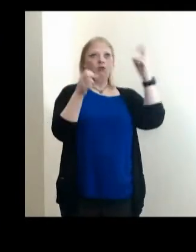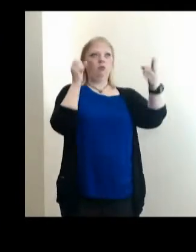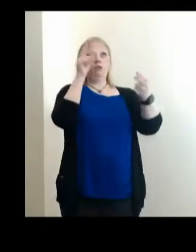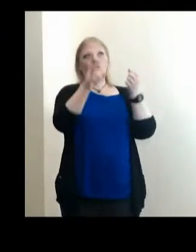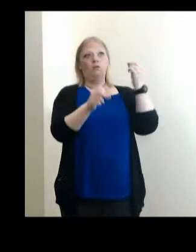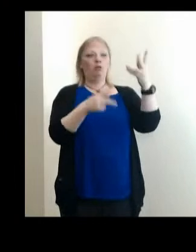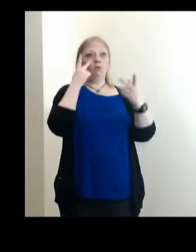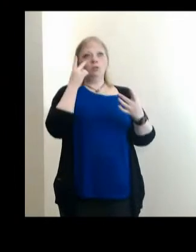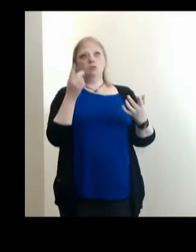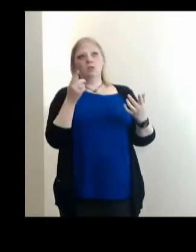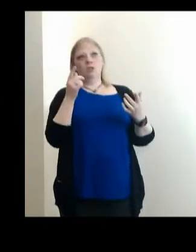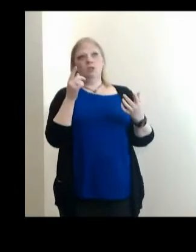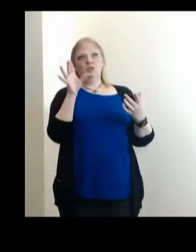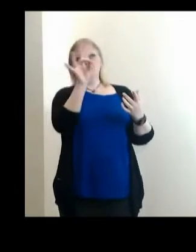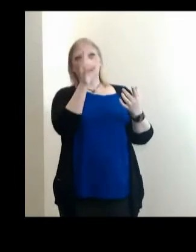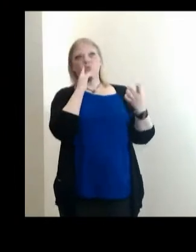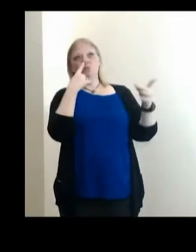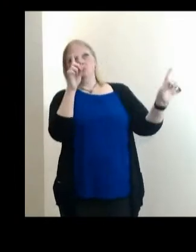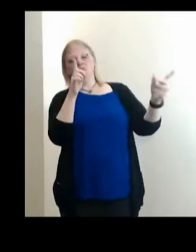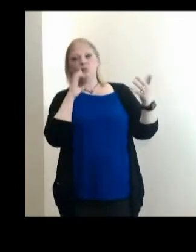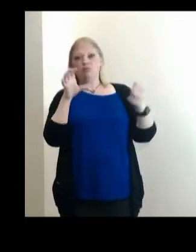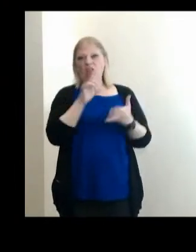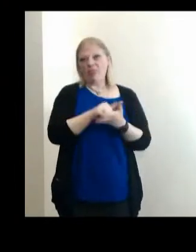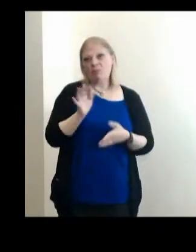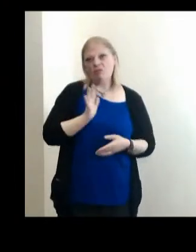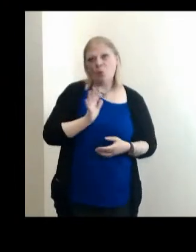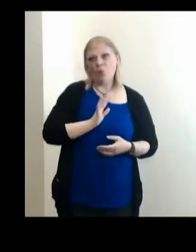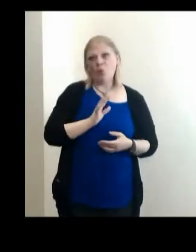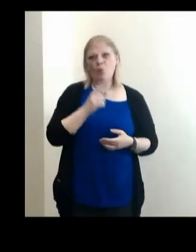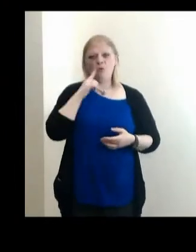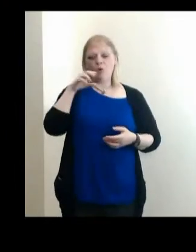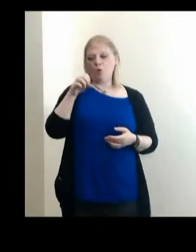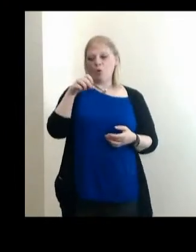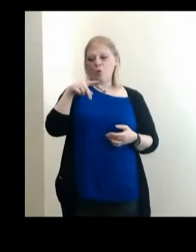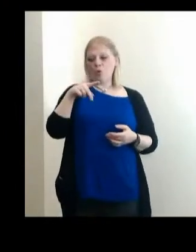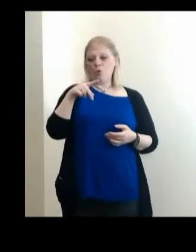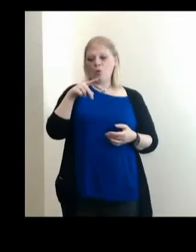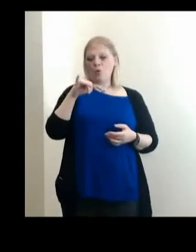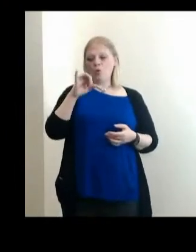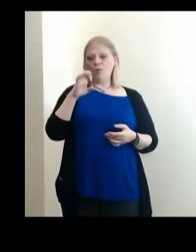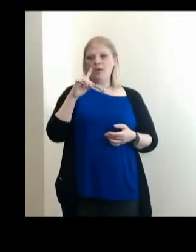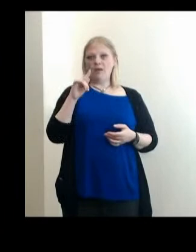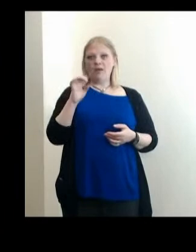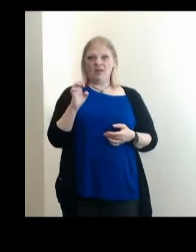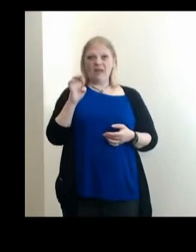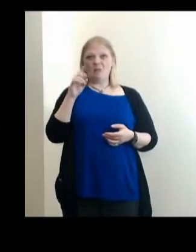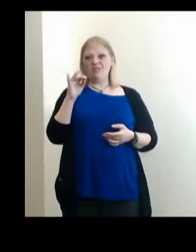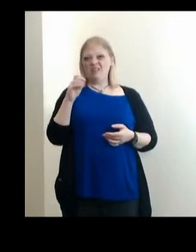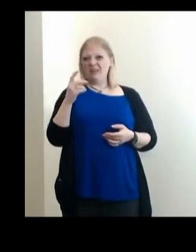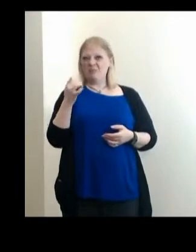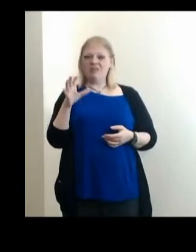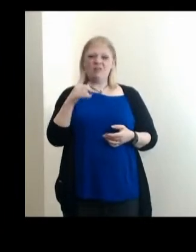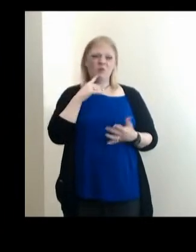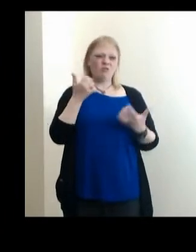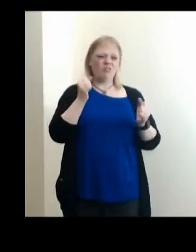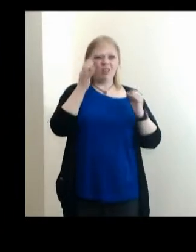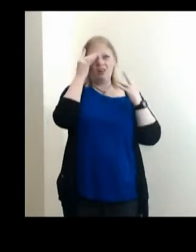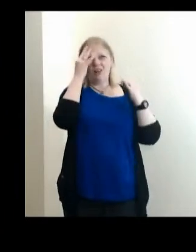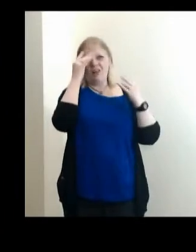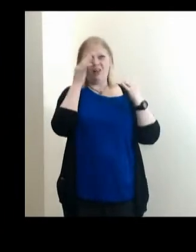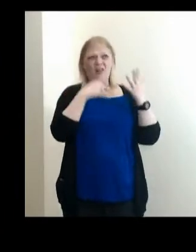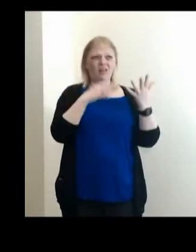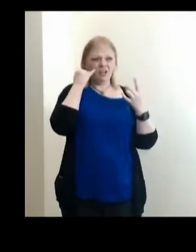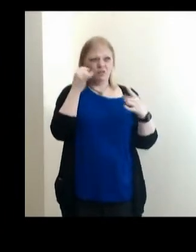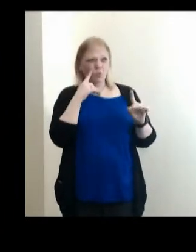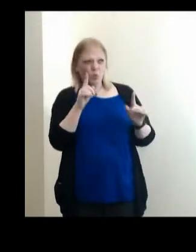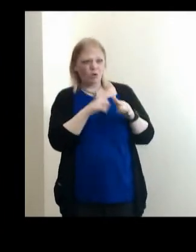sticks. We've done that before. We did that for the opiate epidemic, in which we tried all kinds of things, threw it at the wall and saw what stuck. If